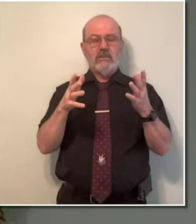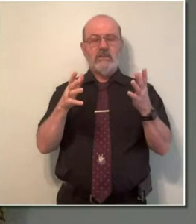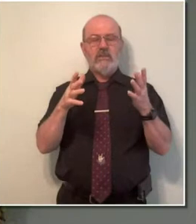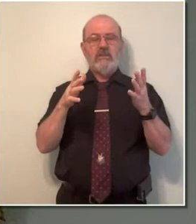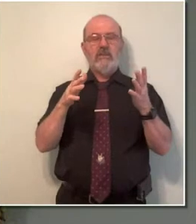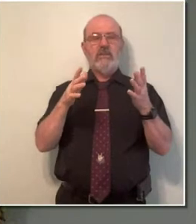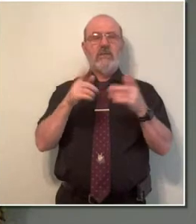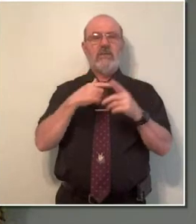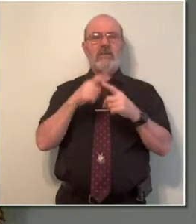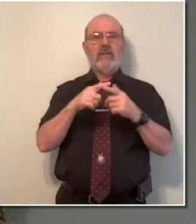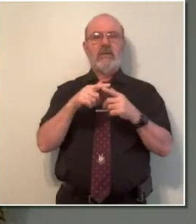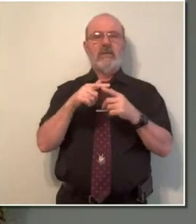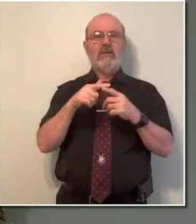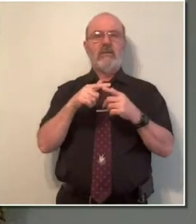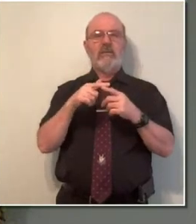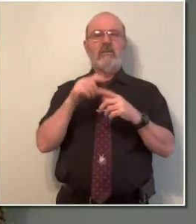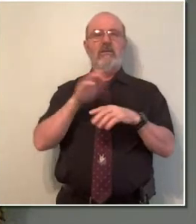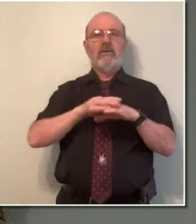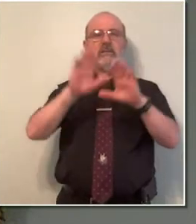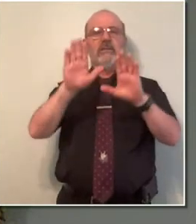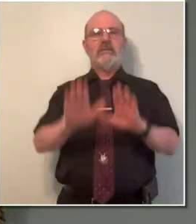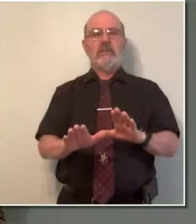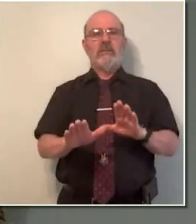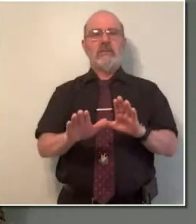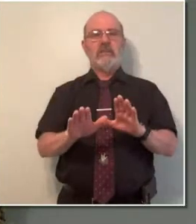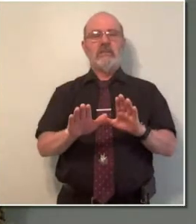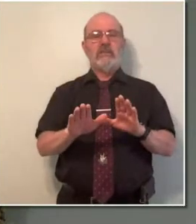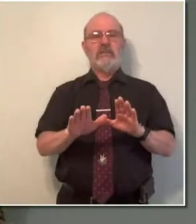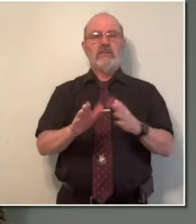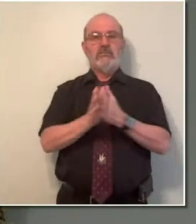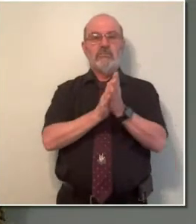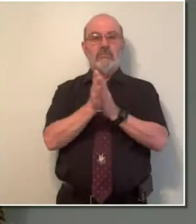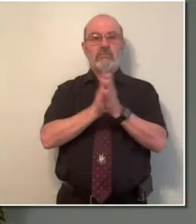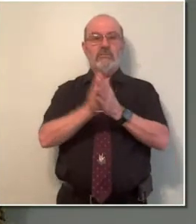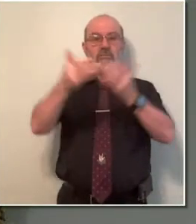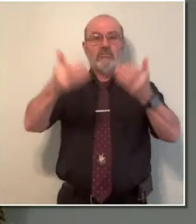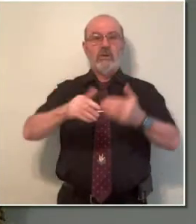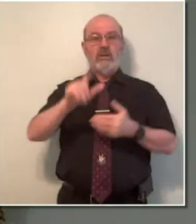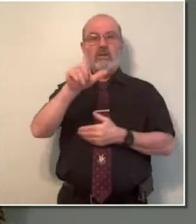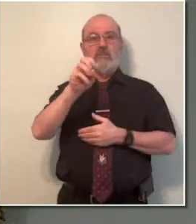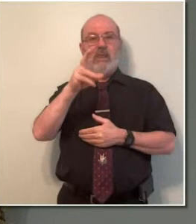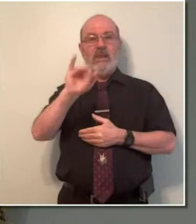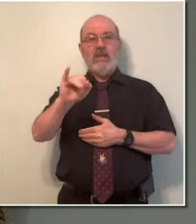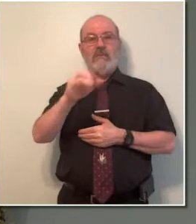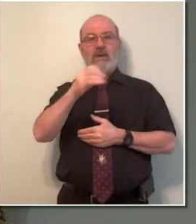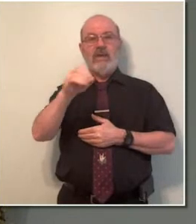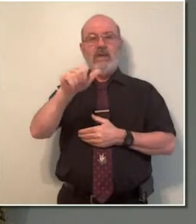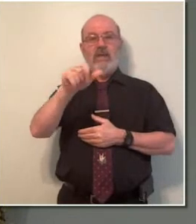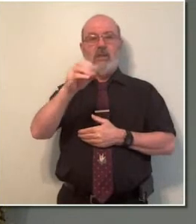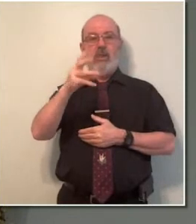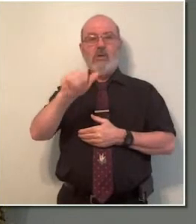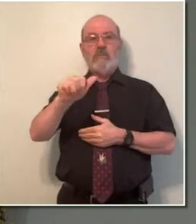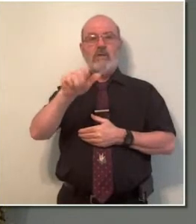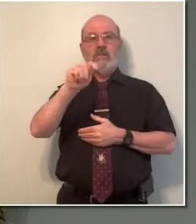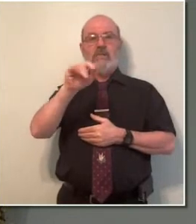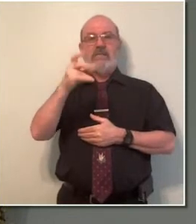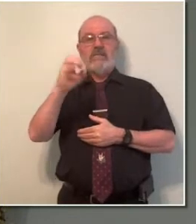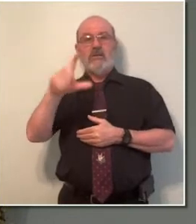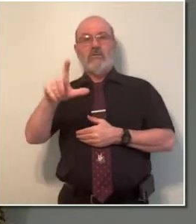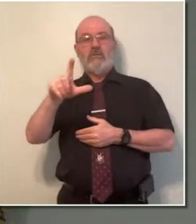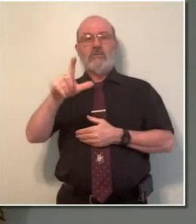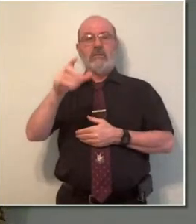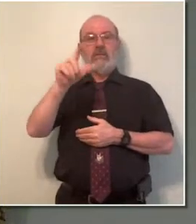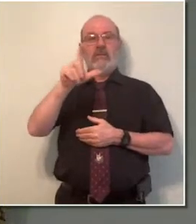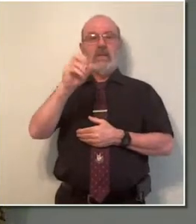then on Sunday, we are looking forward to welcoming Levi and Aloma Tyrrell. Levi's going to preach for us, and they